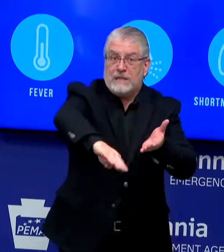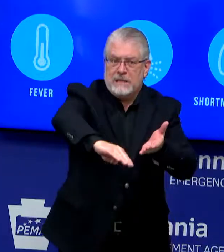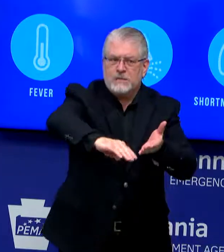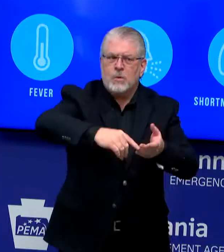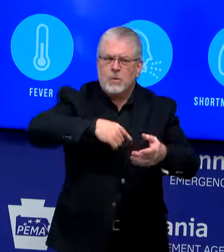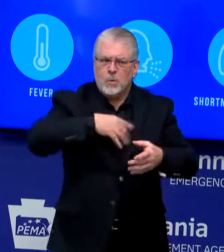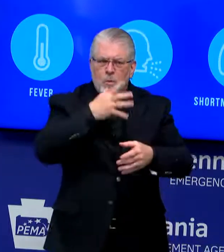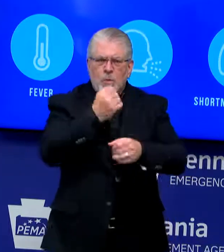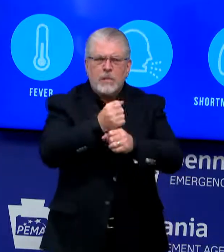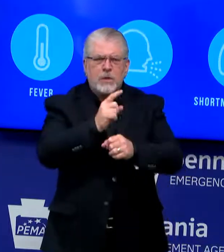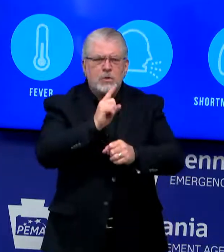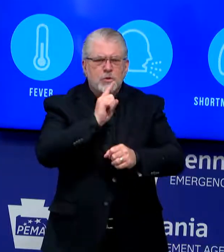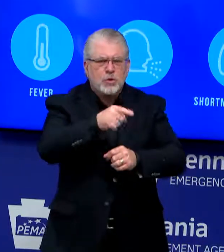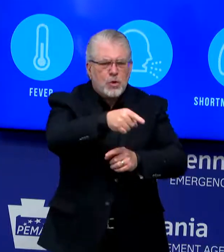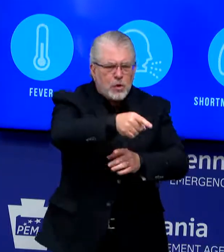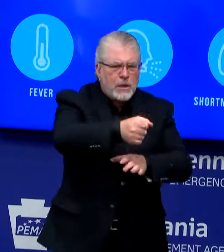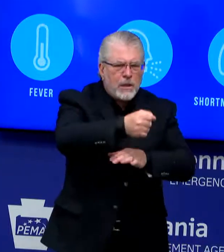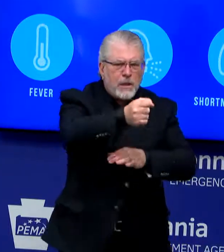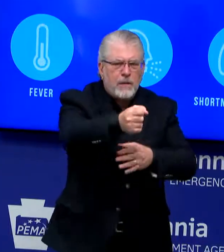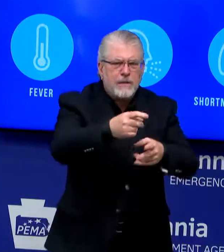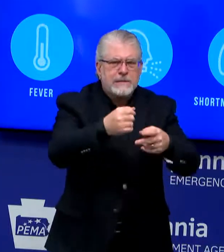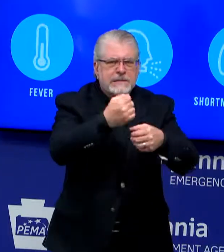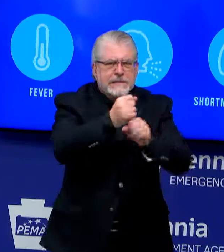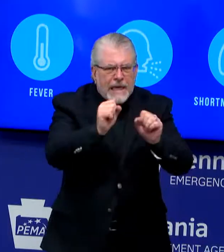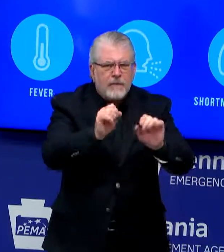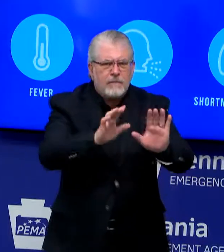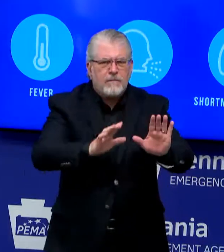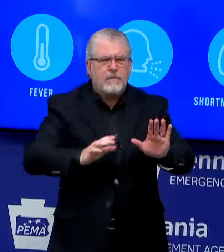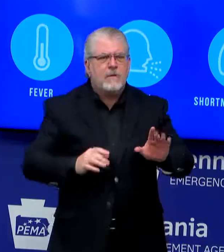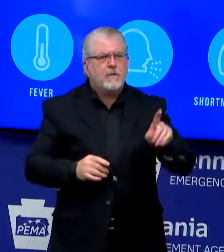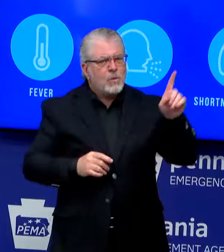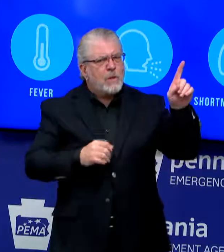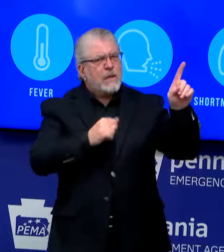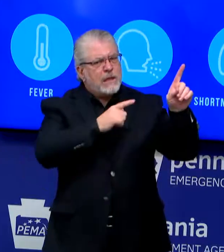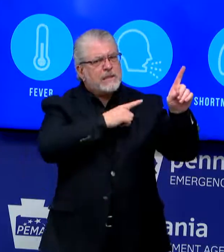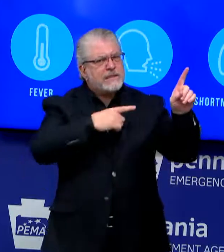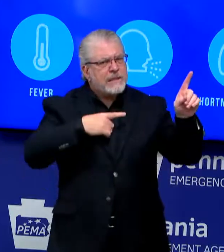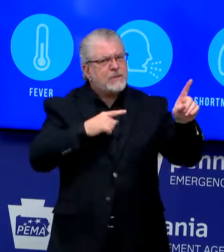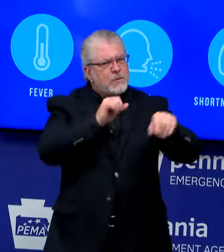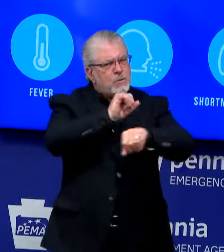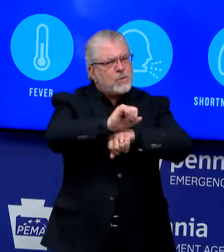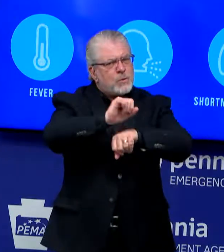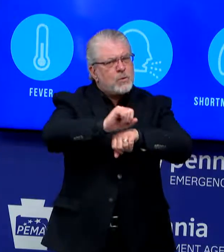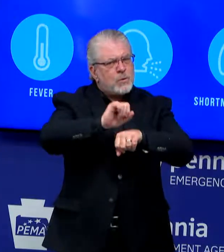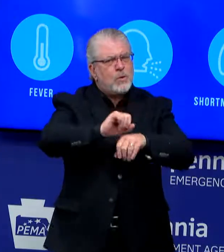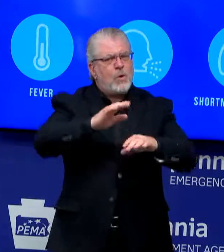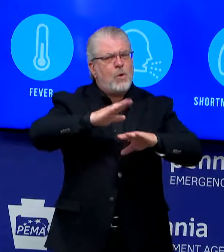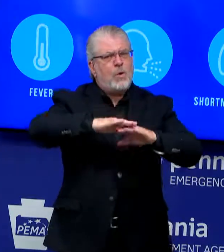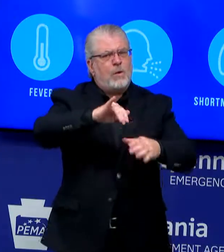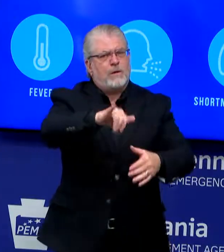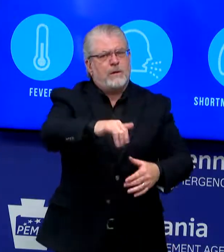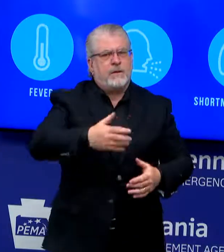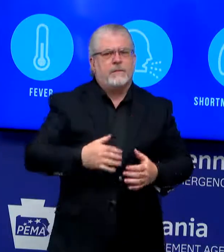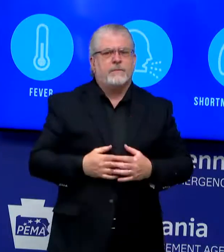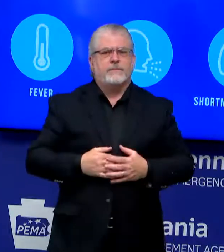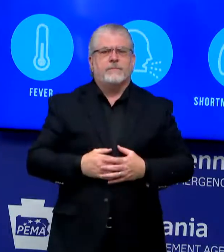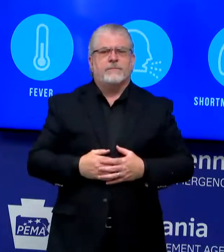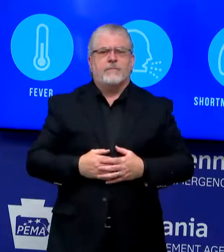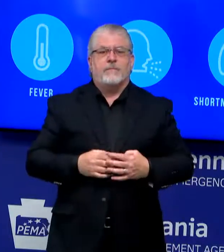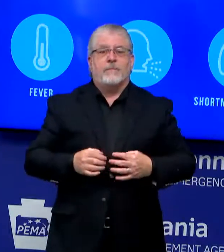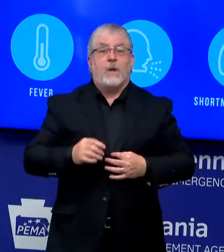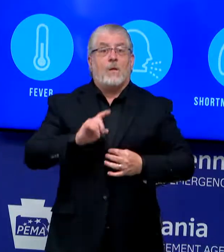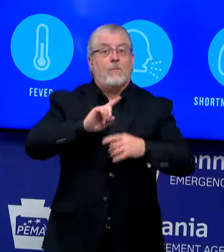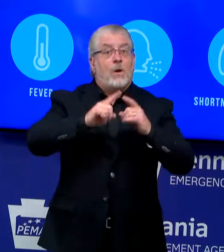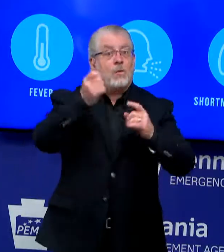legislature is working very quickly on that. Within our prisons, we've also stopped visitation. We've also gone